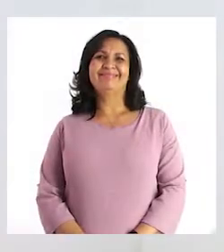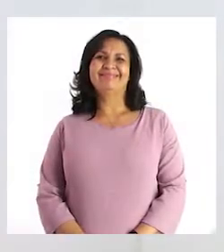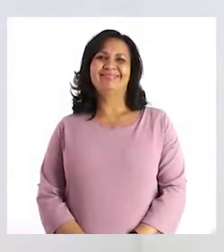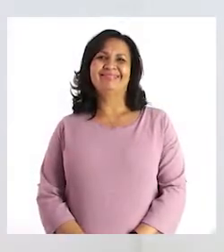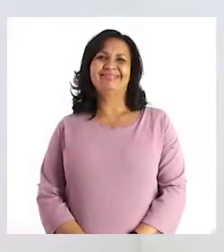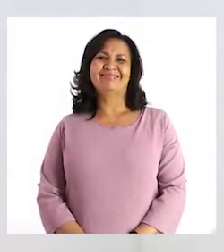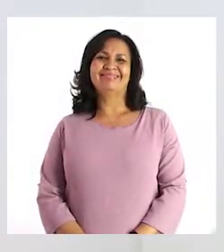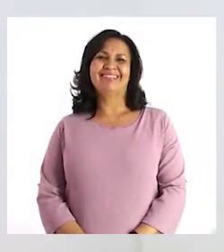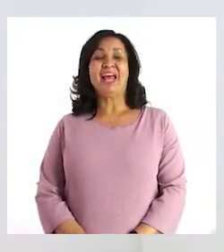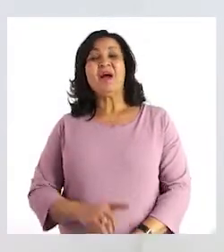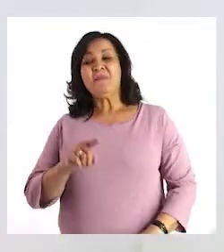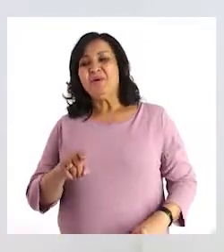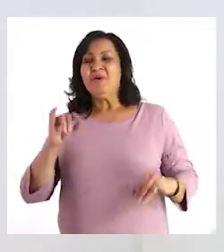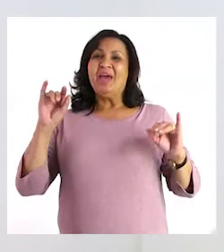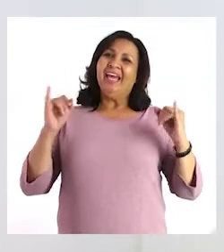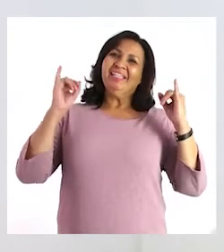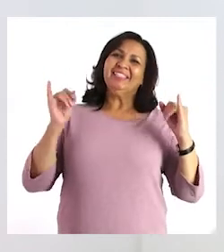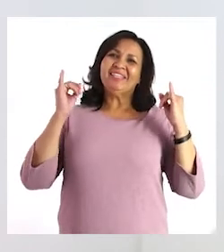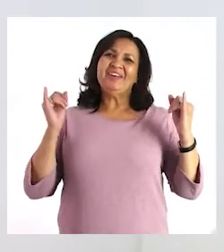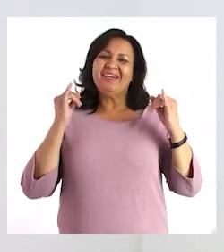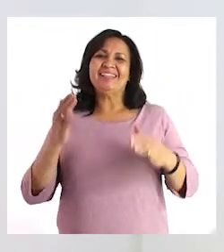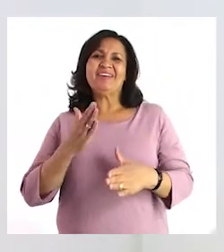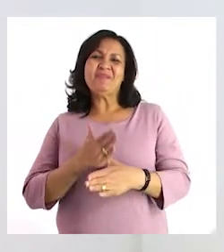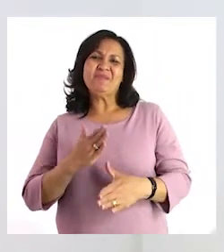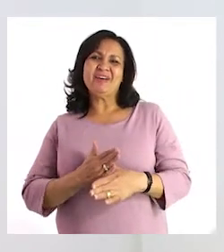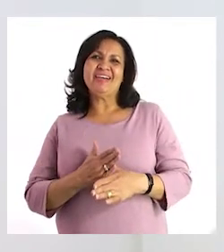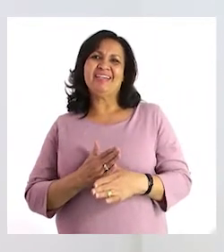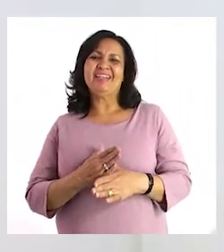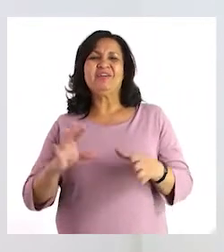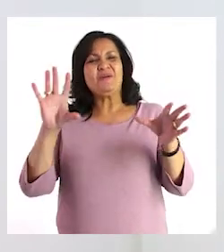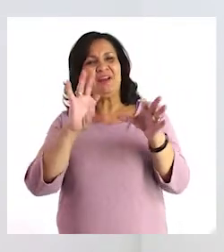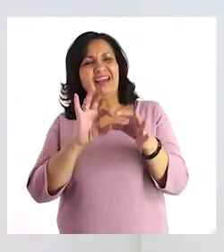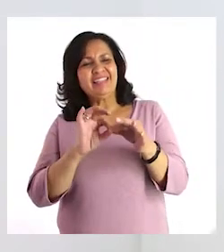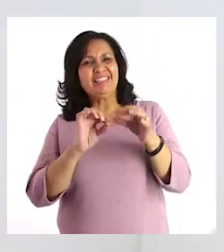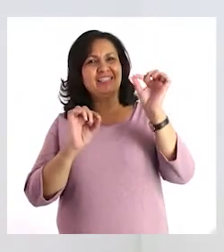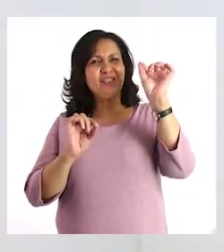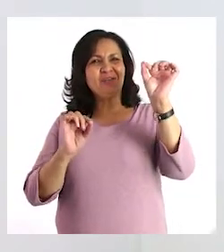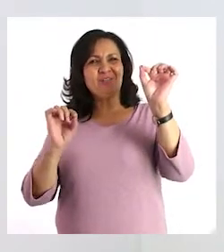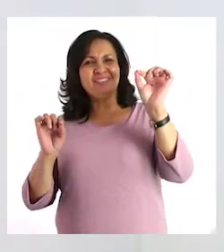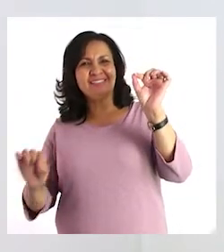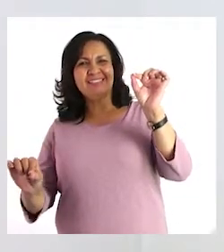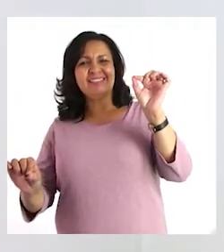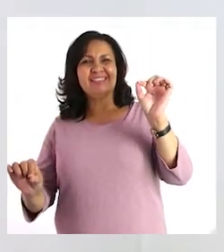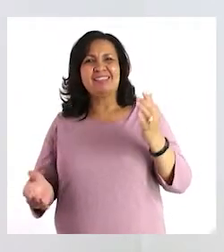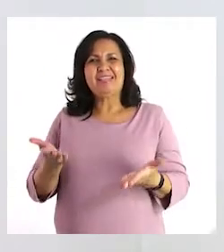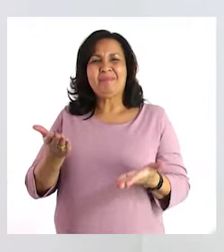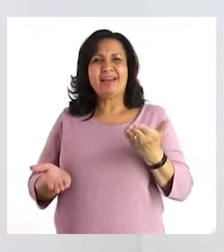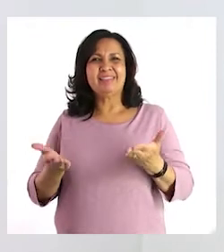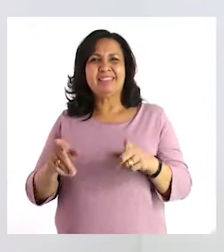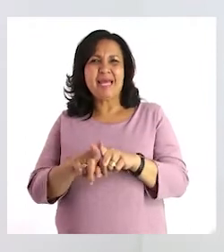Well friends, I hope you enjoyed connecting all the dots on the similarities on the fruits and the